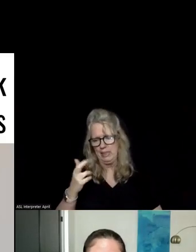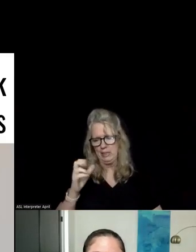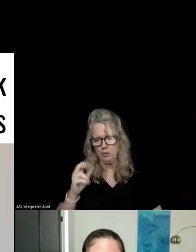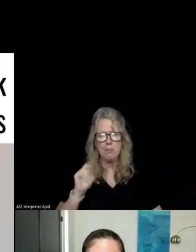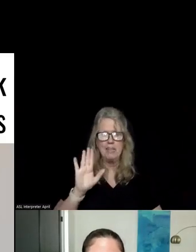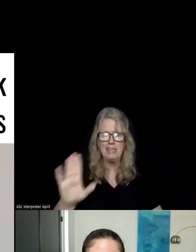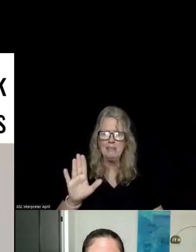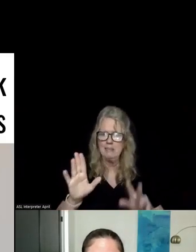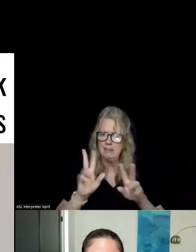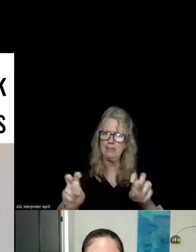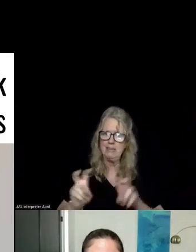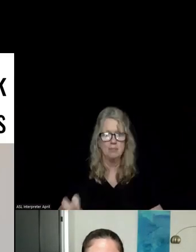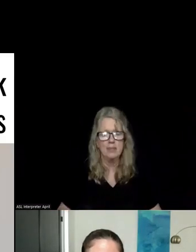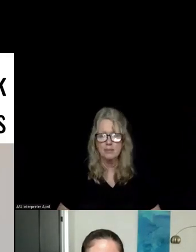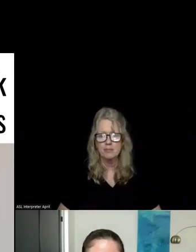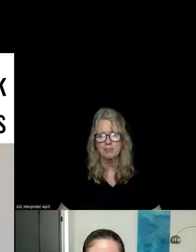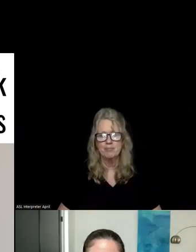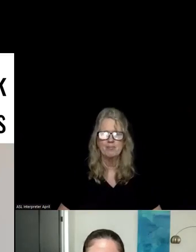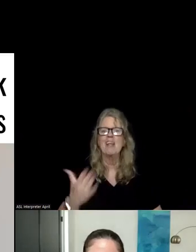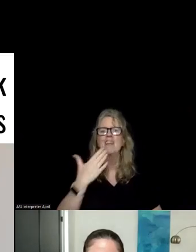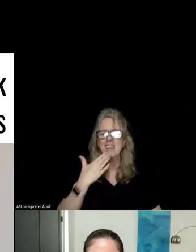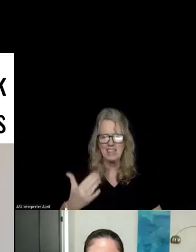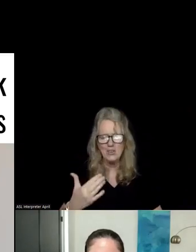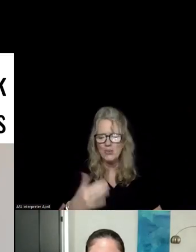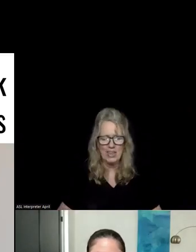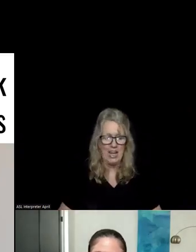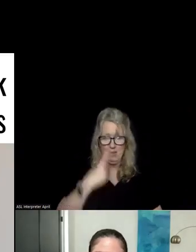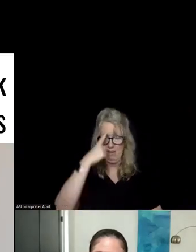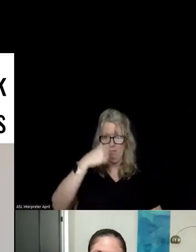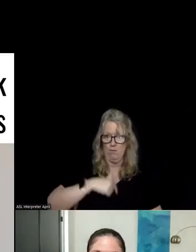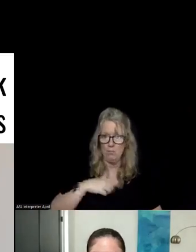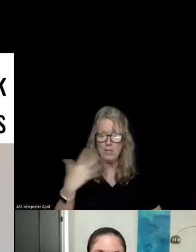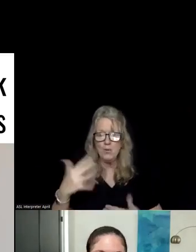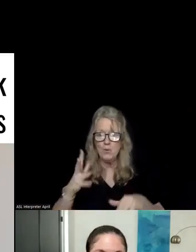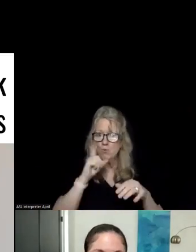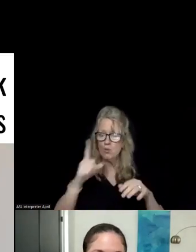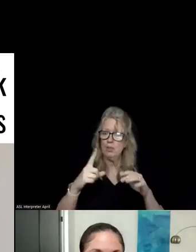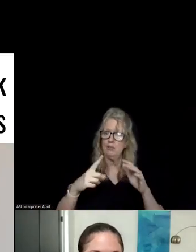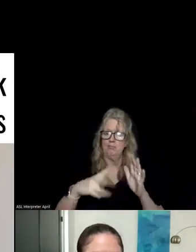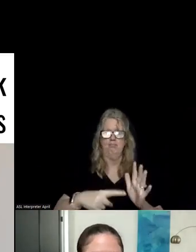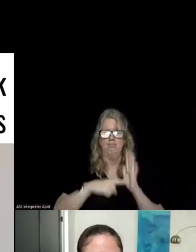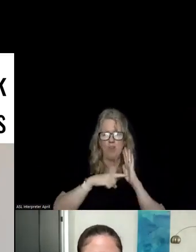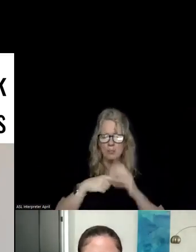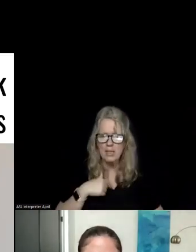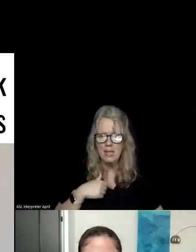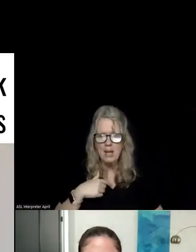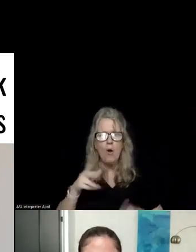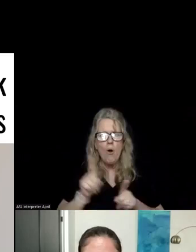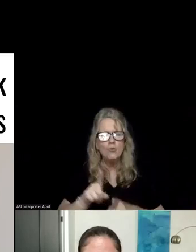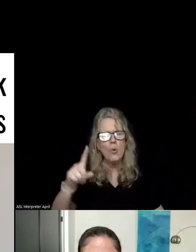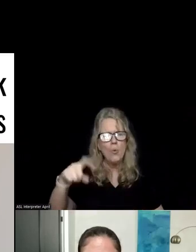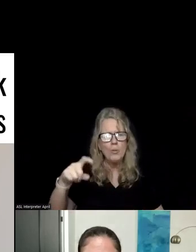assessment. Yeah, thank you for that. Because I think for me, what's striking me here, right, is that we also need